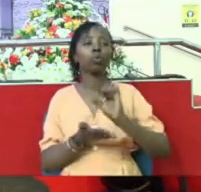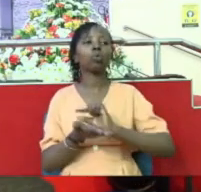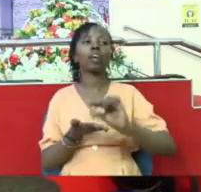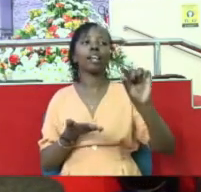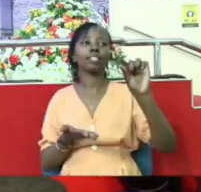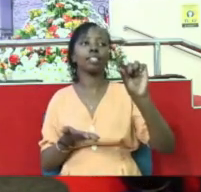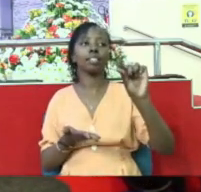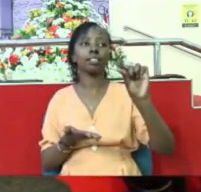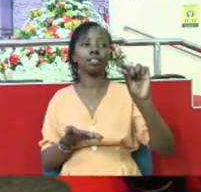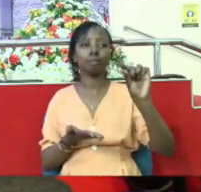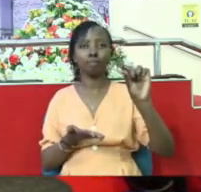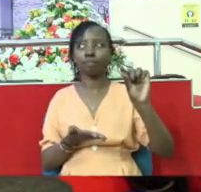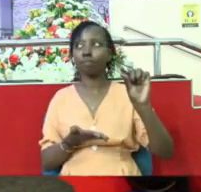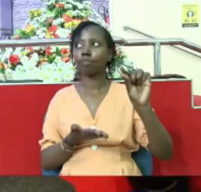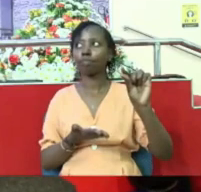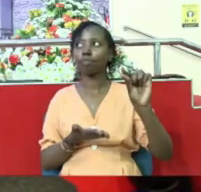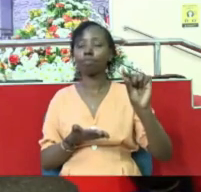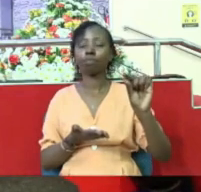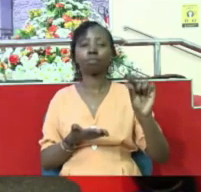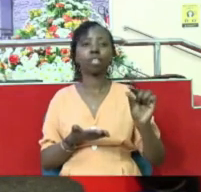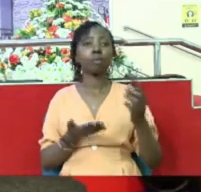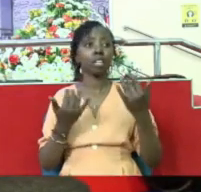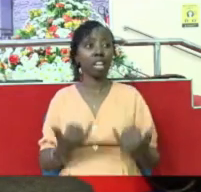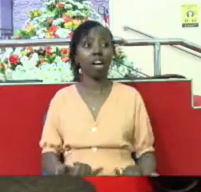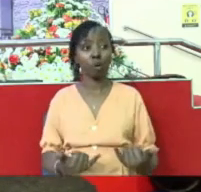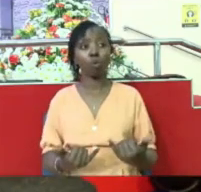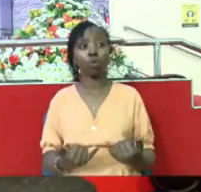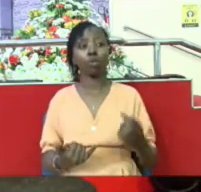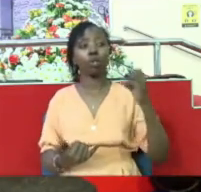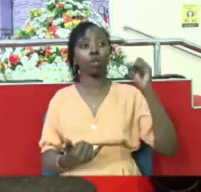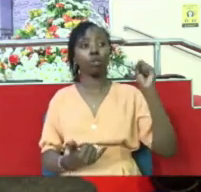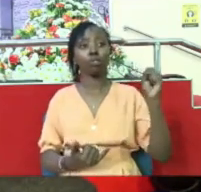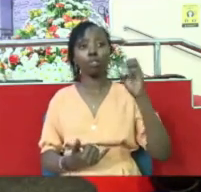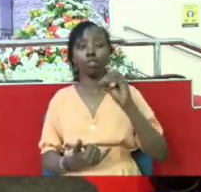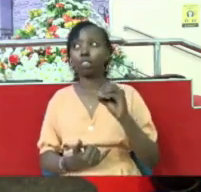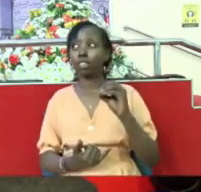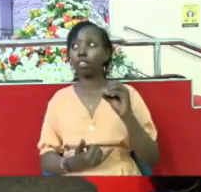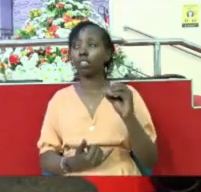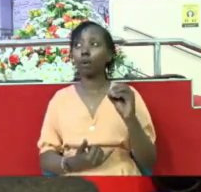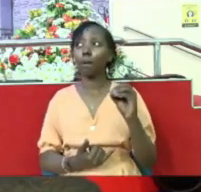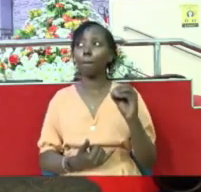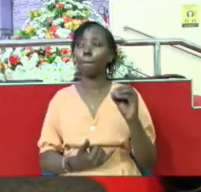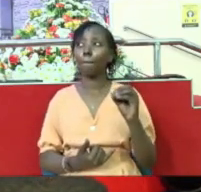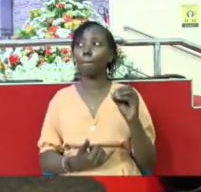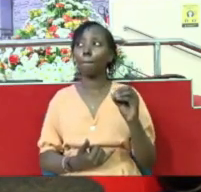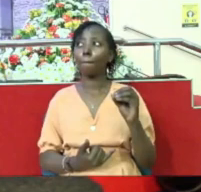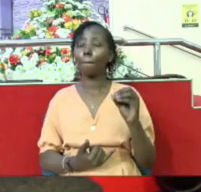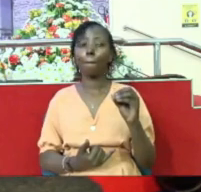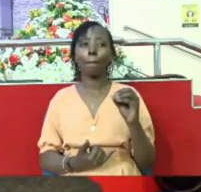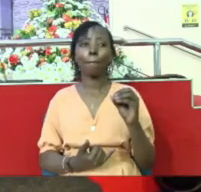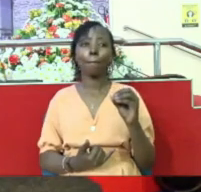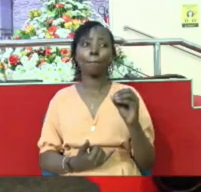by now. Sasa 50 shillings. Msini. It was just a wonderful idea. Ilikuwa tu jambo